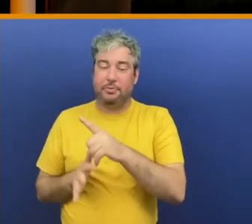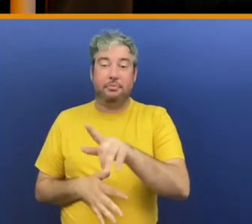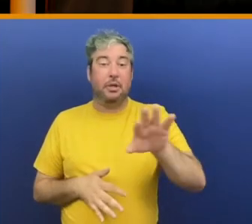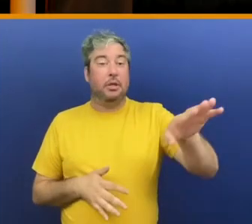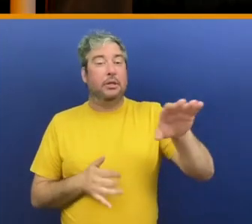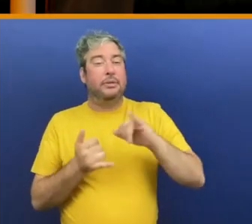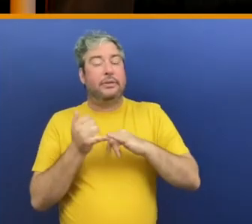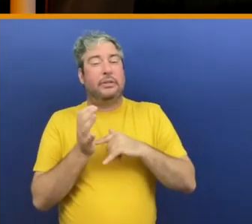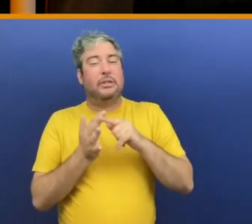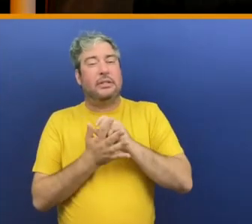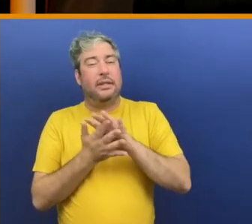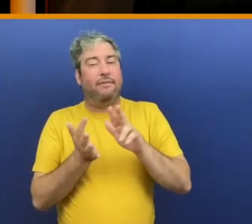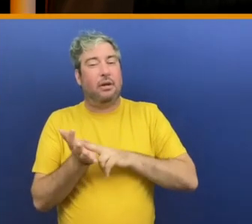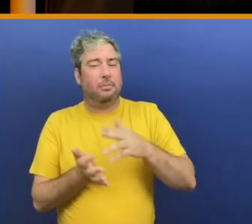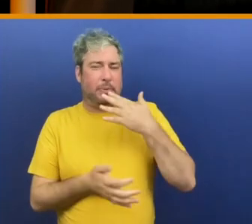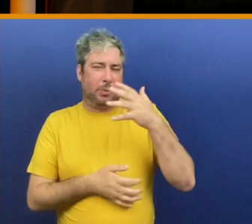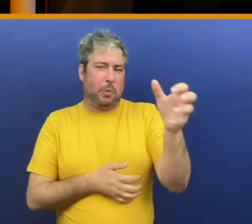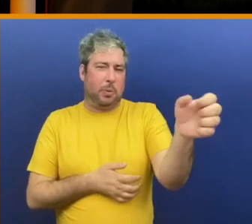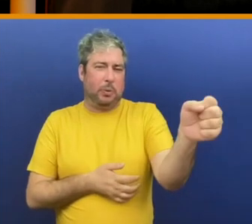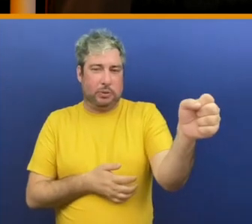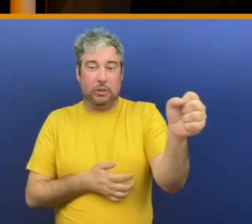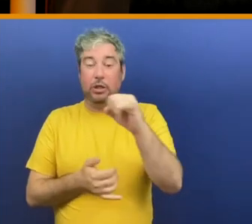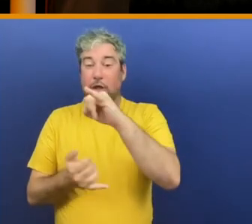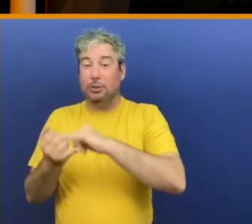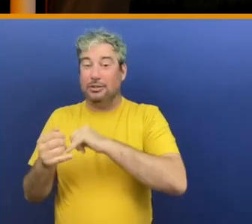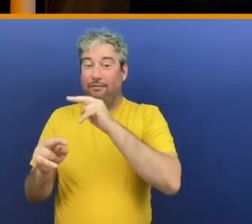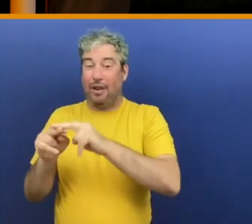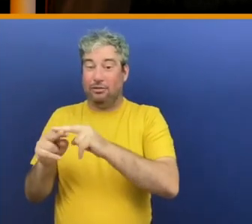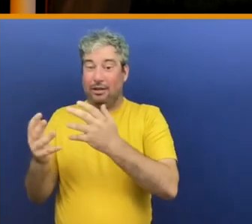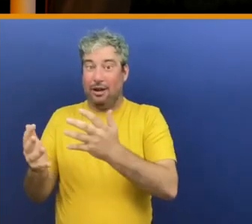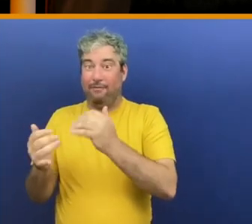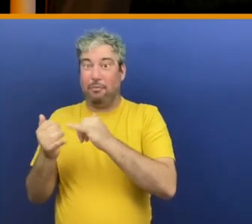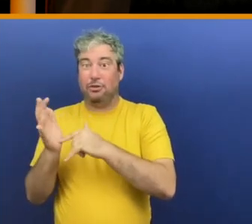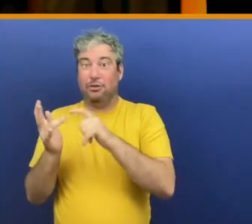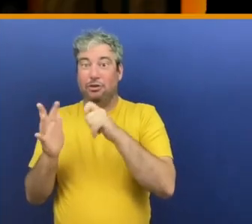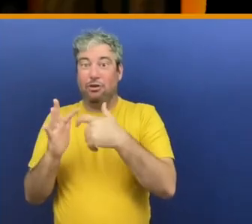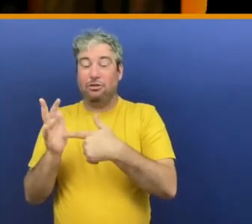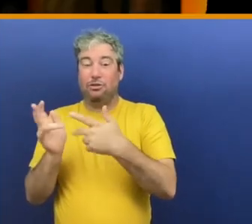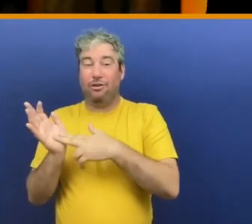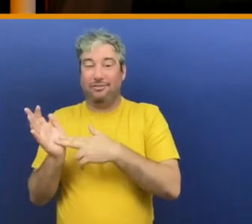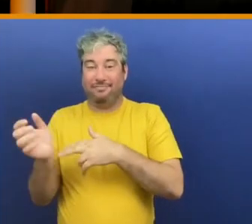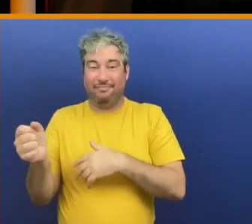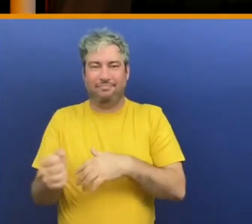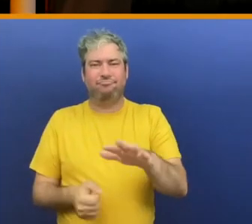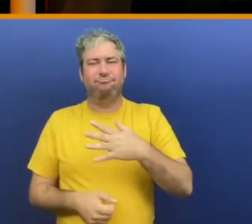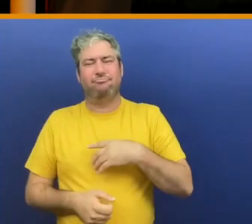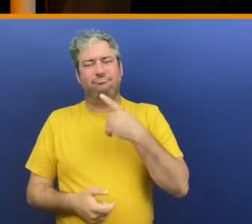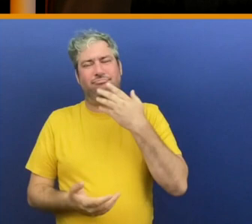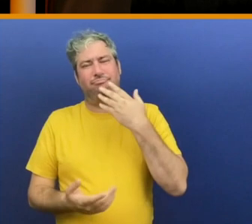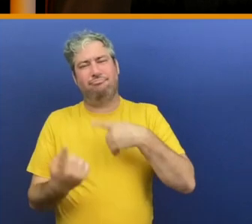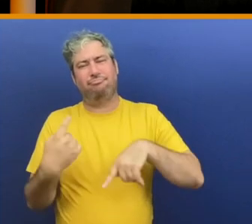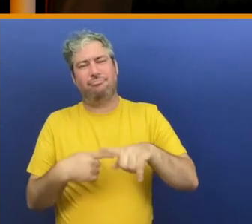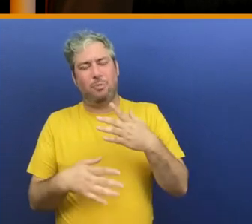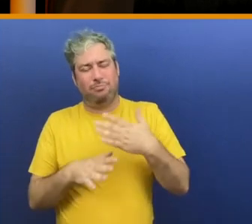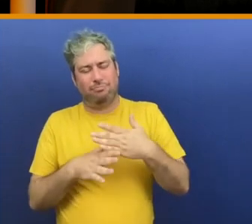Thank you. I'd just like to thank everyone that's worked on this very much needed reform. But I do see a big omission. And